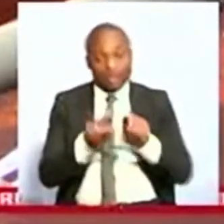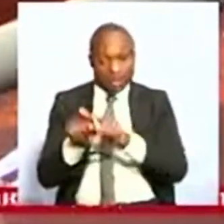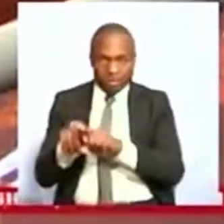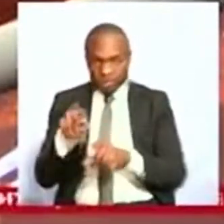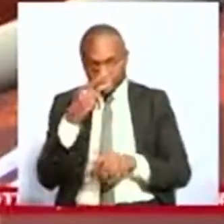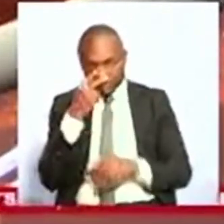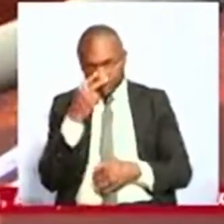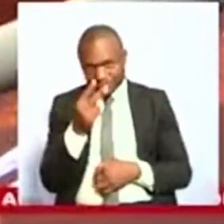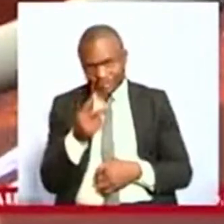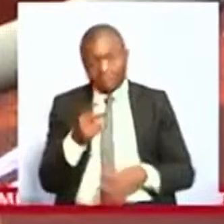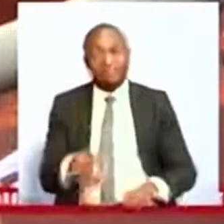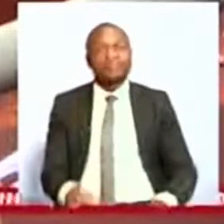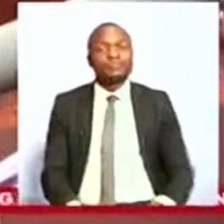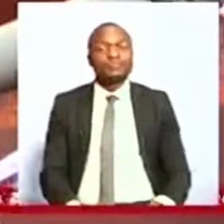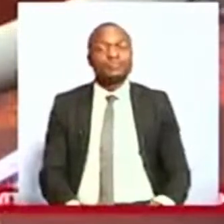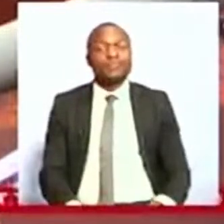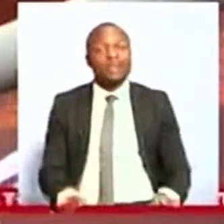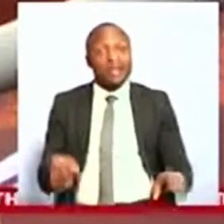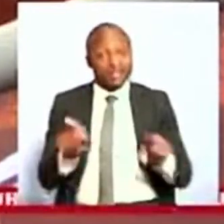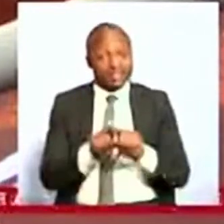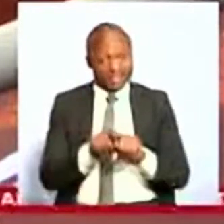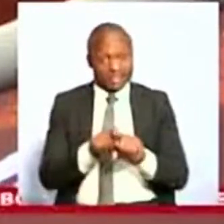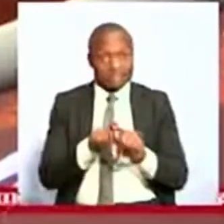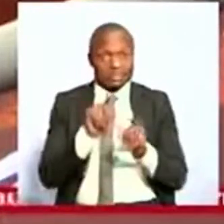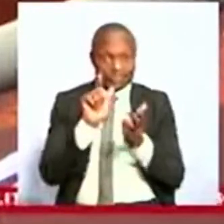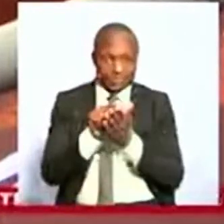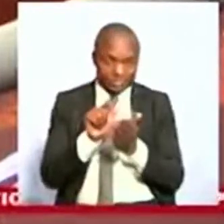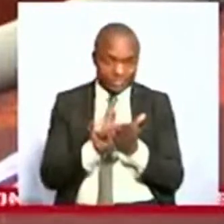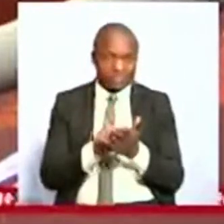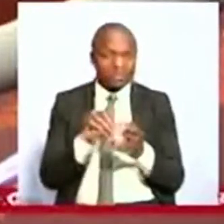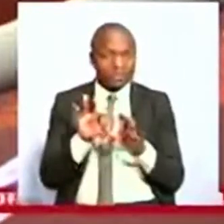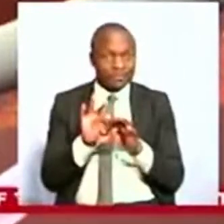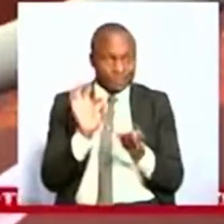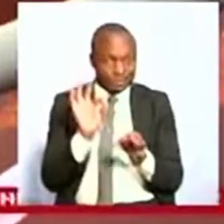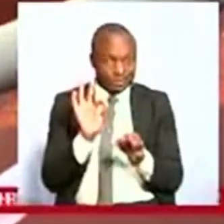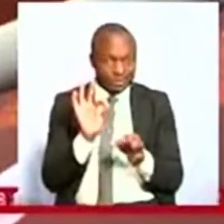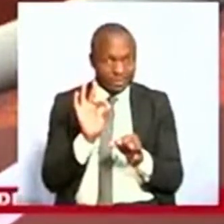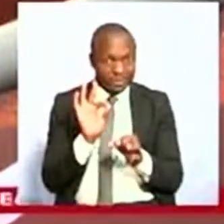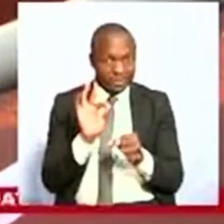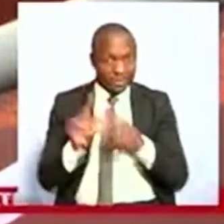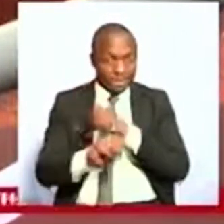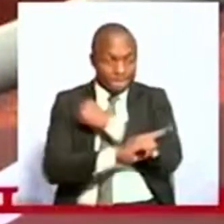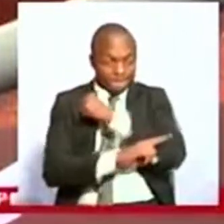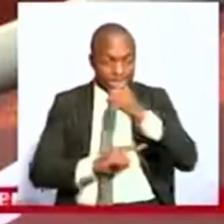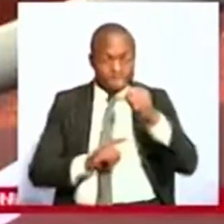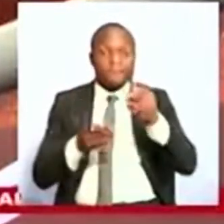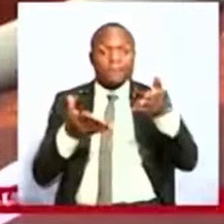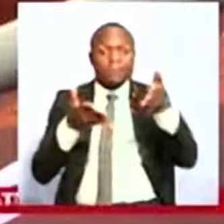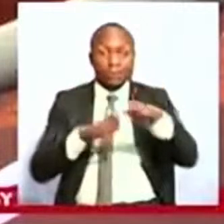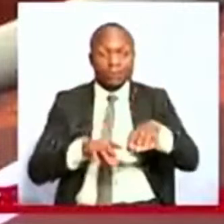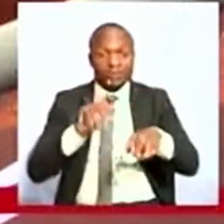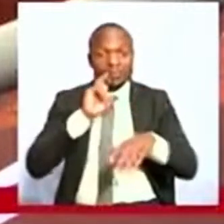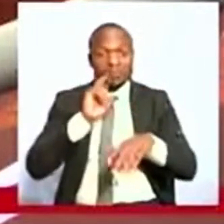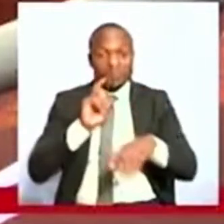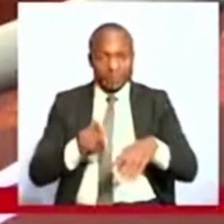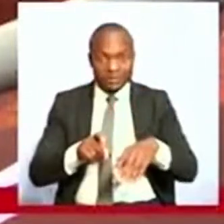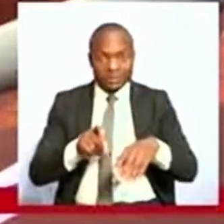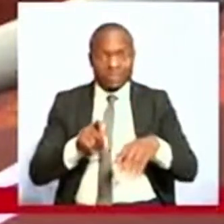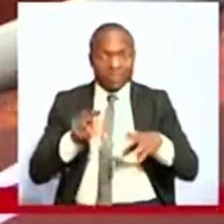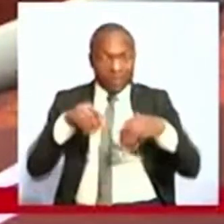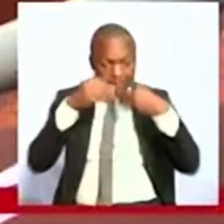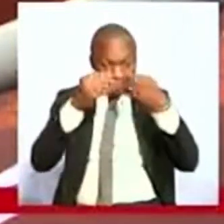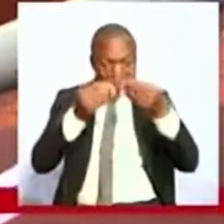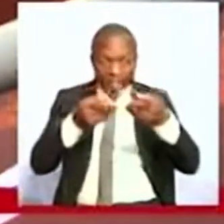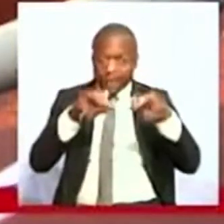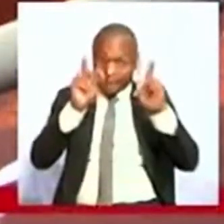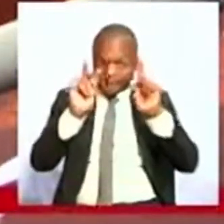that in the same instrument, we find that the sentence of death should not be imposed for crimes committed by